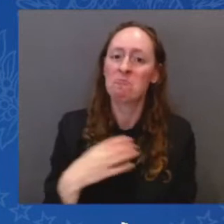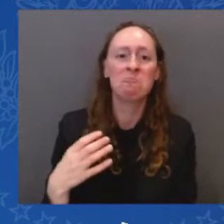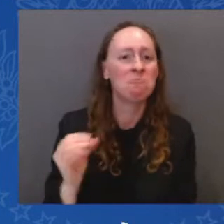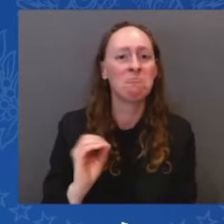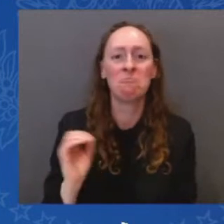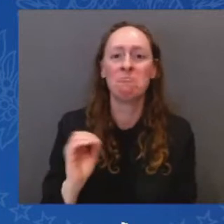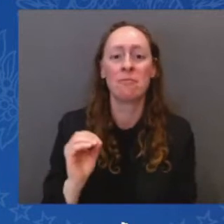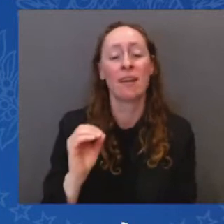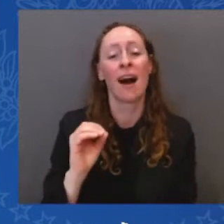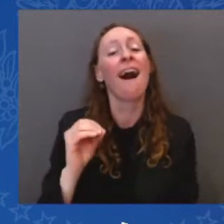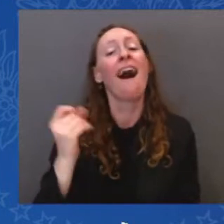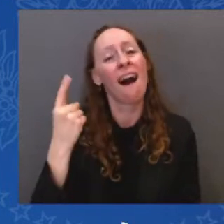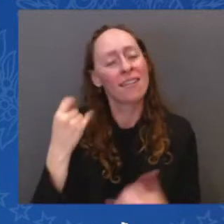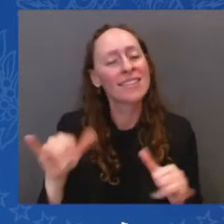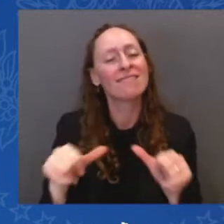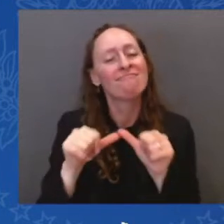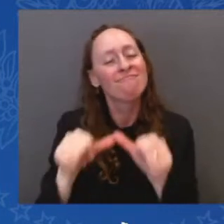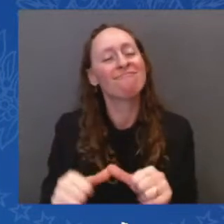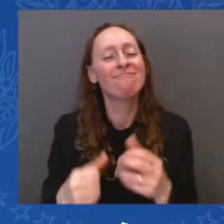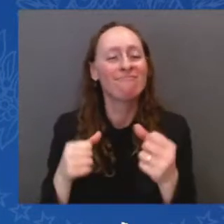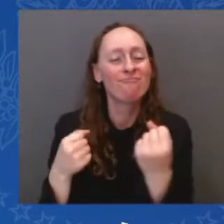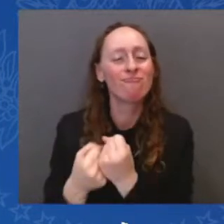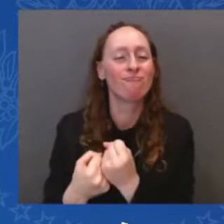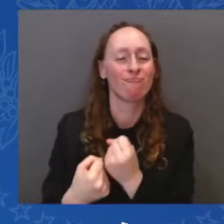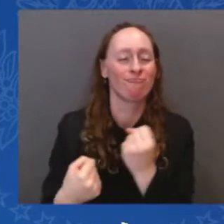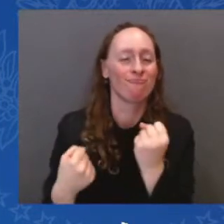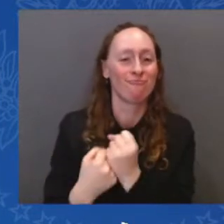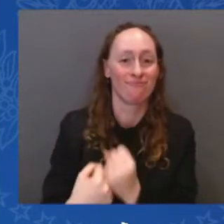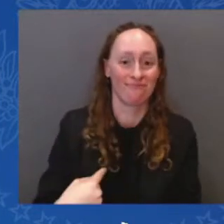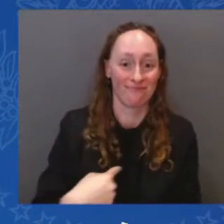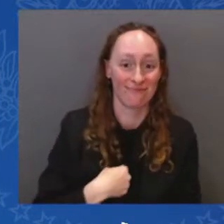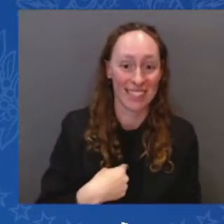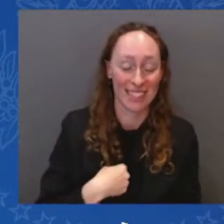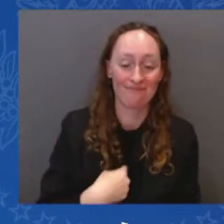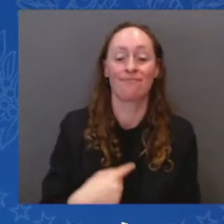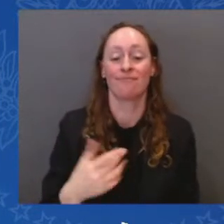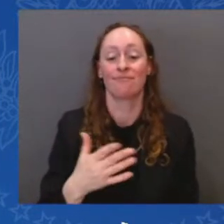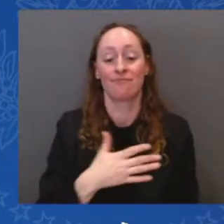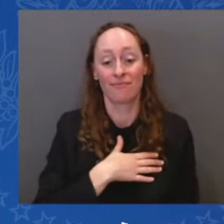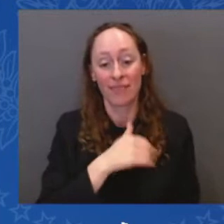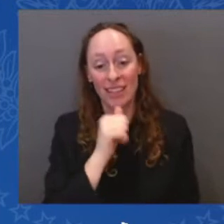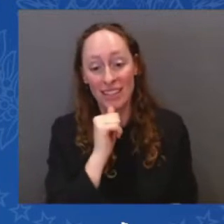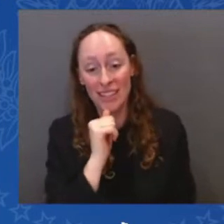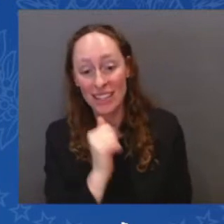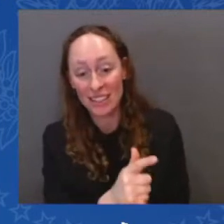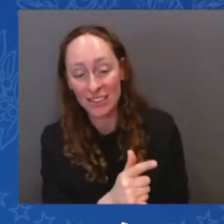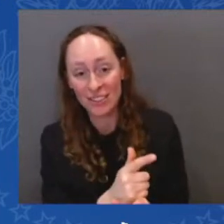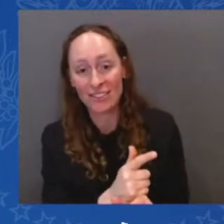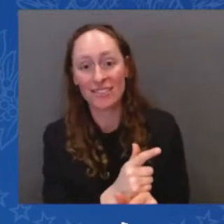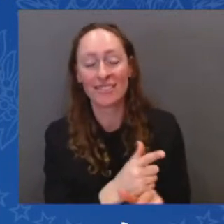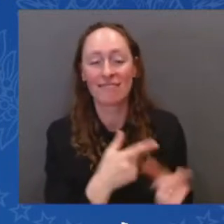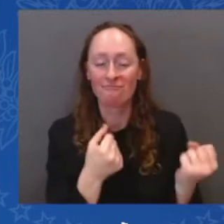by the unwavering support of my sister, Stephanie, and carry with me the influence and memory of my younger brother, Kevin.